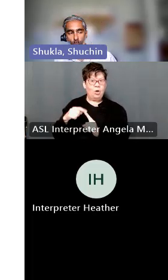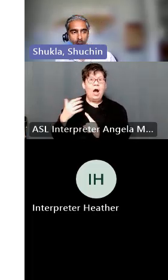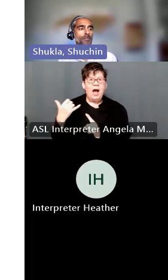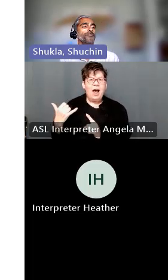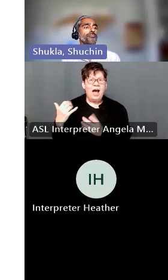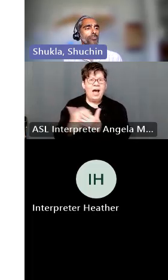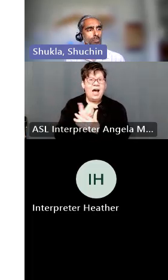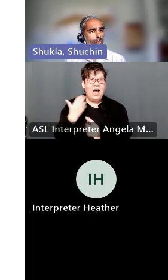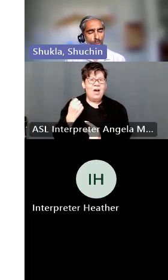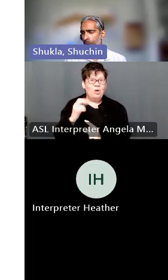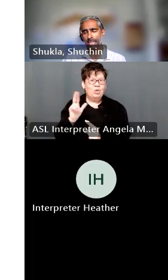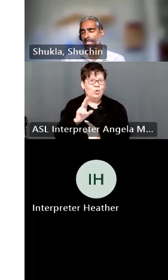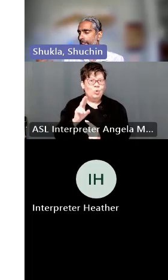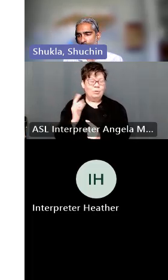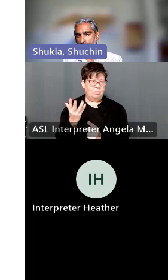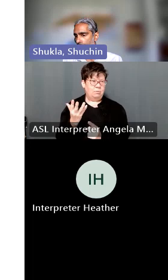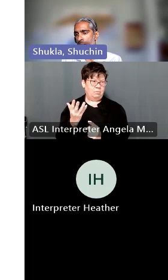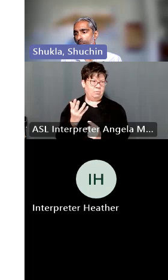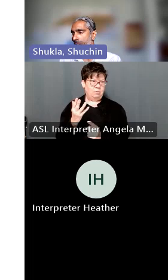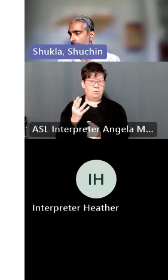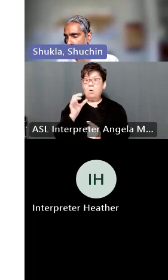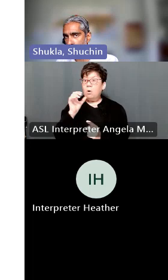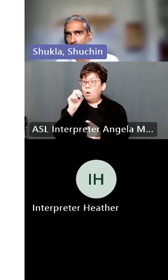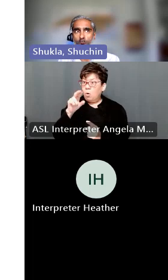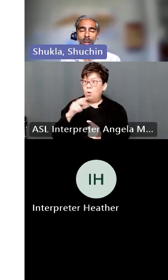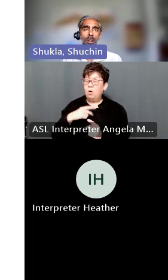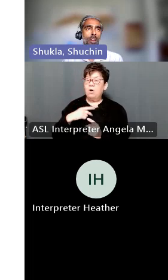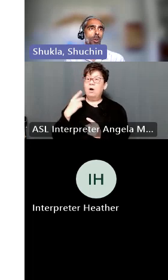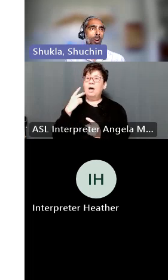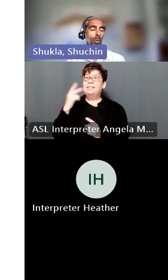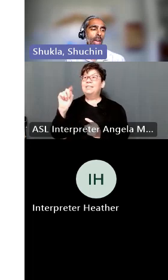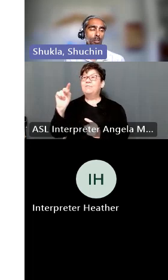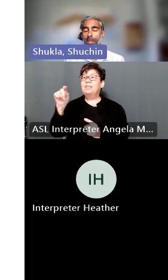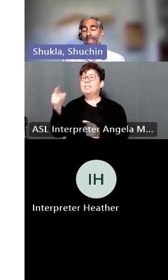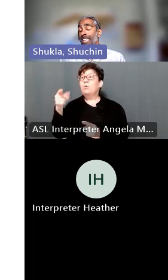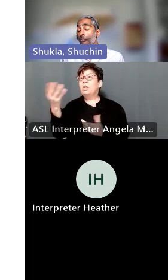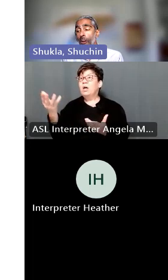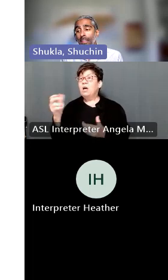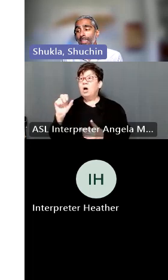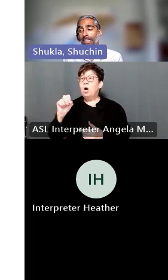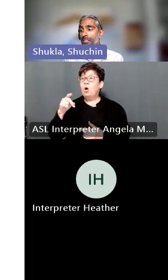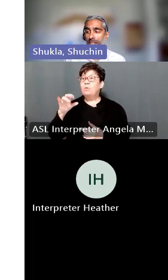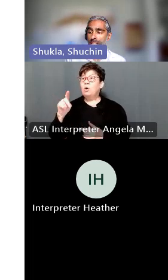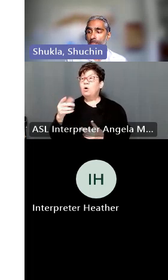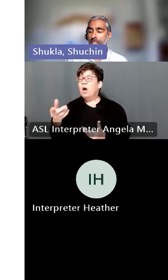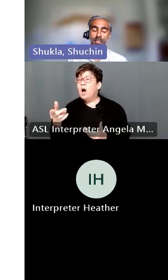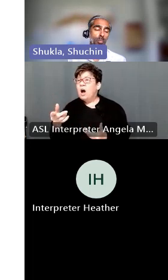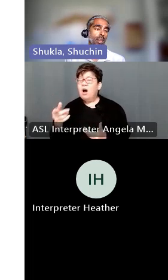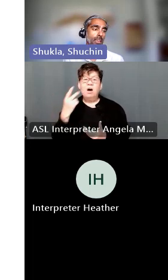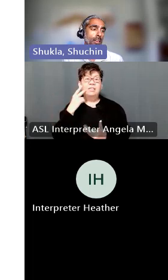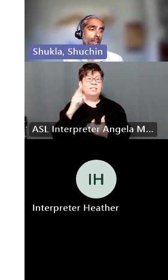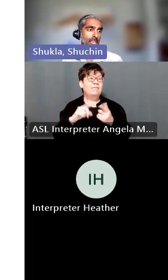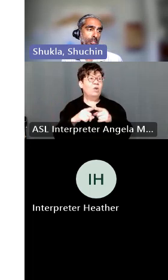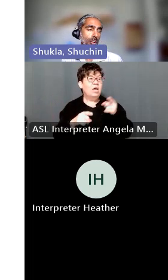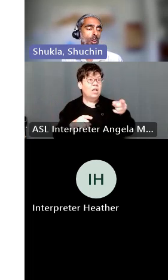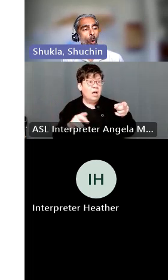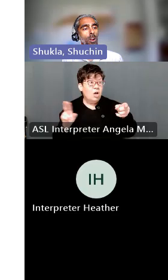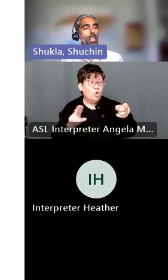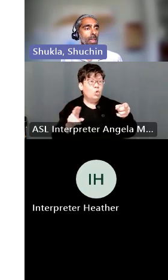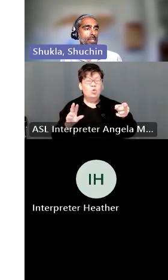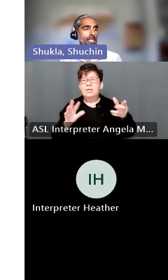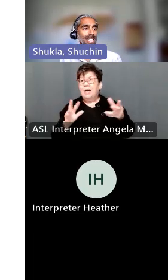even if they haven't used in a while. Or they see substance use on TV or whatever, or they see a friend that they used to use substances with,